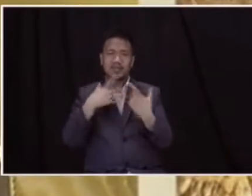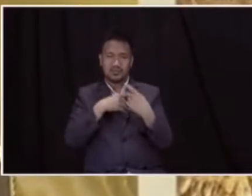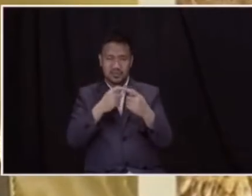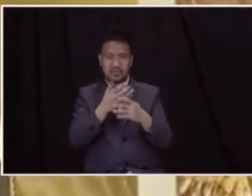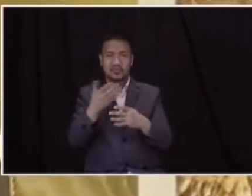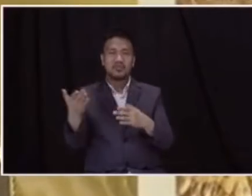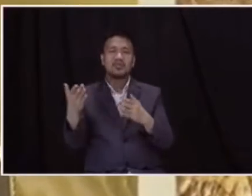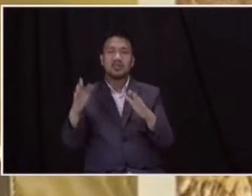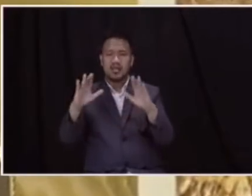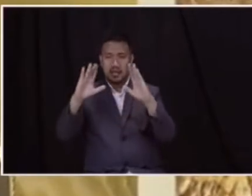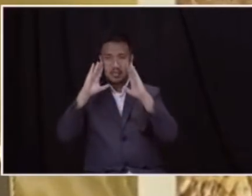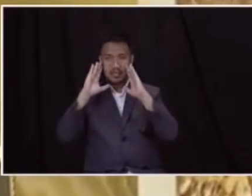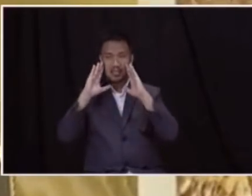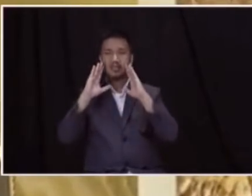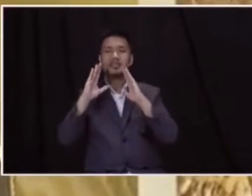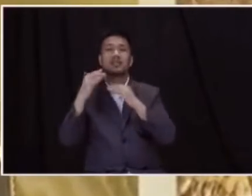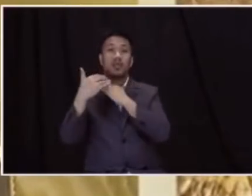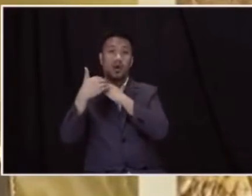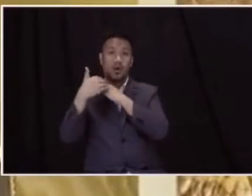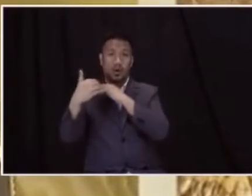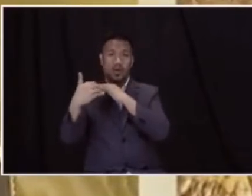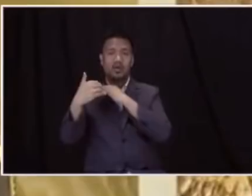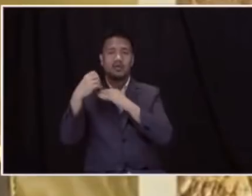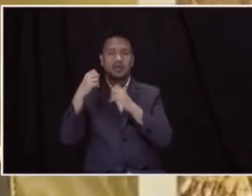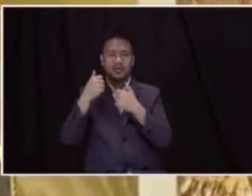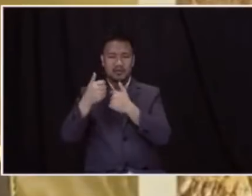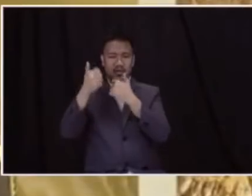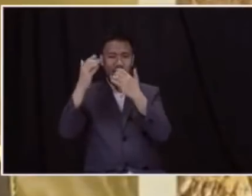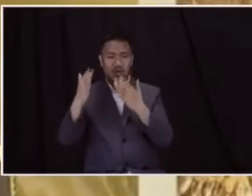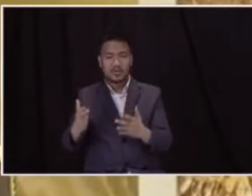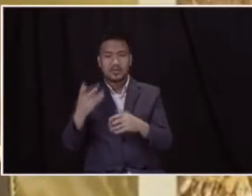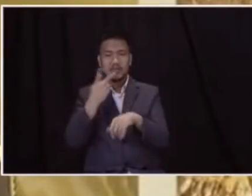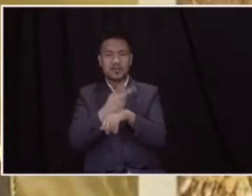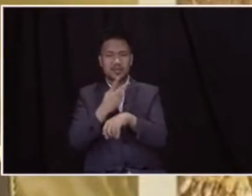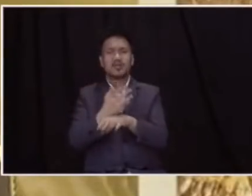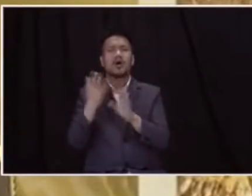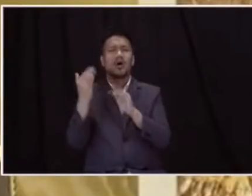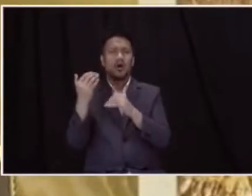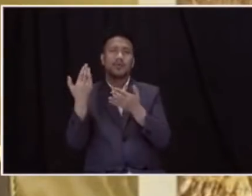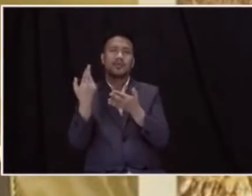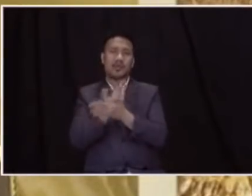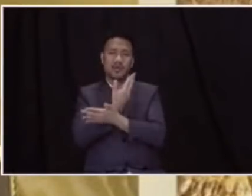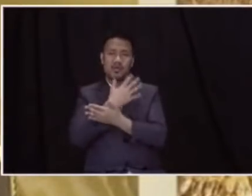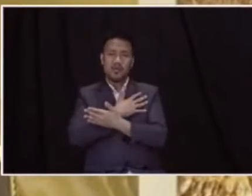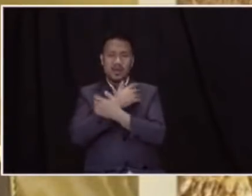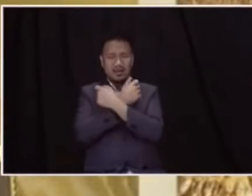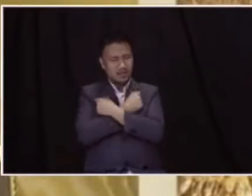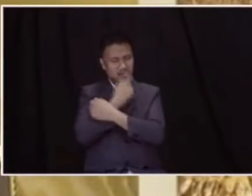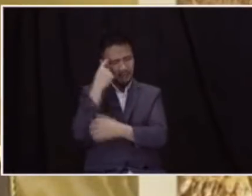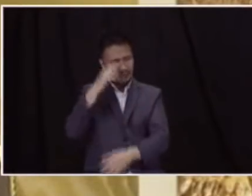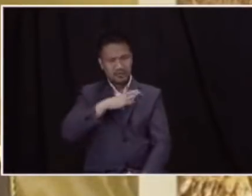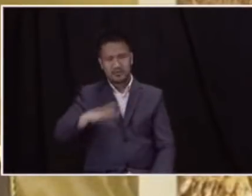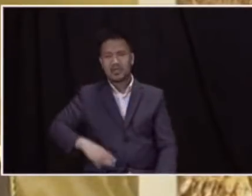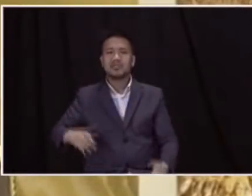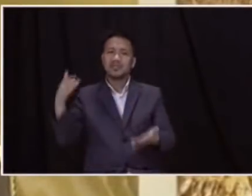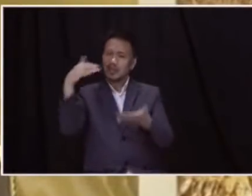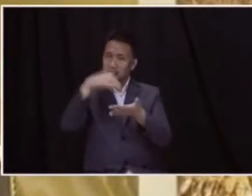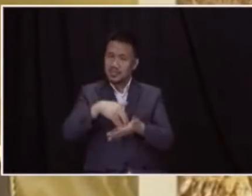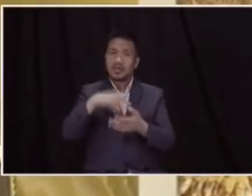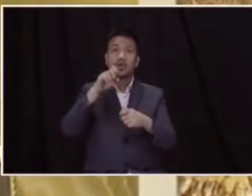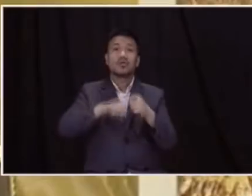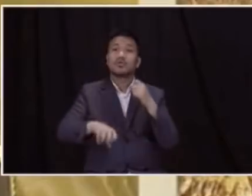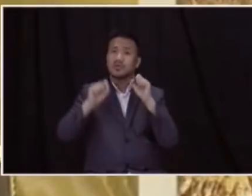Heeding the call of the Apostle Peter, let me renew my love for Christ once more, so that I